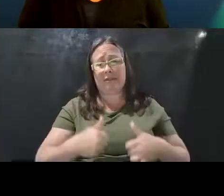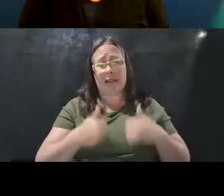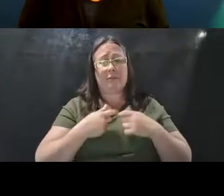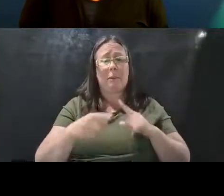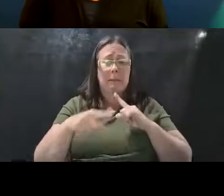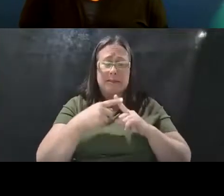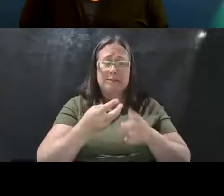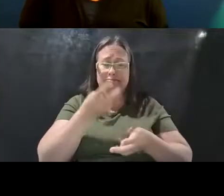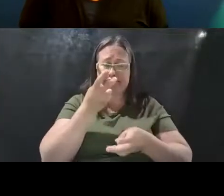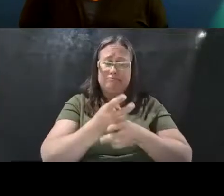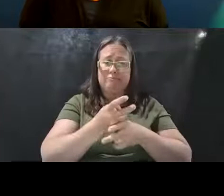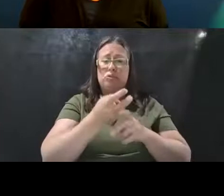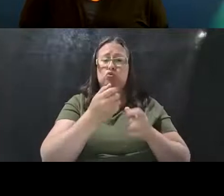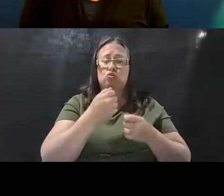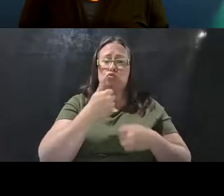So